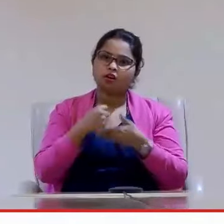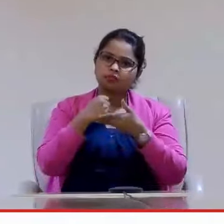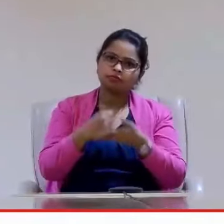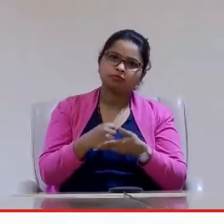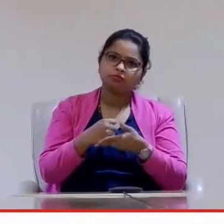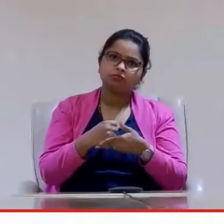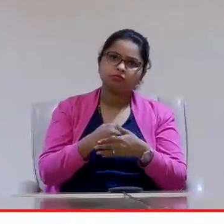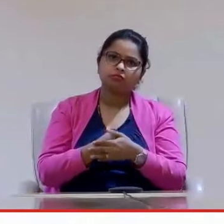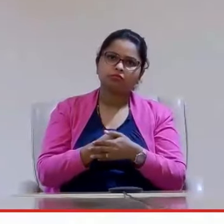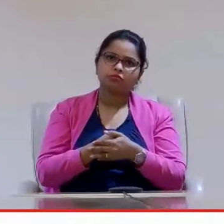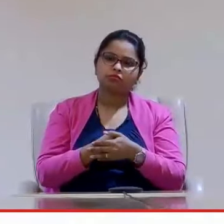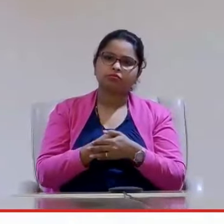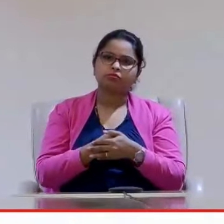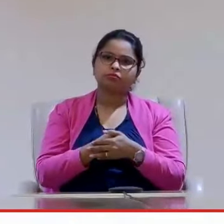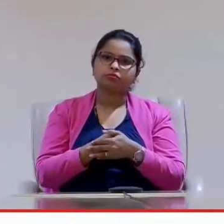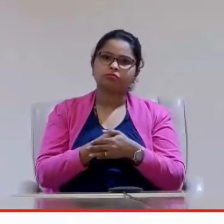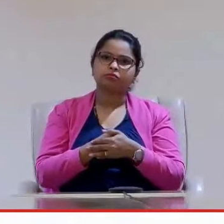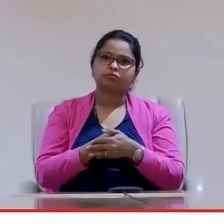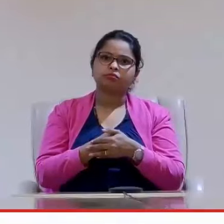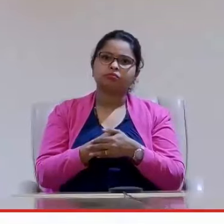life.